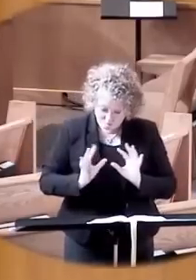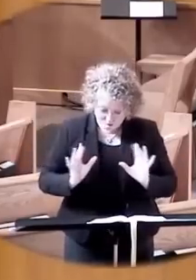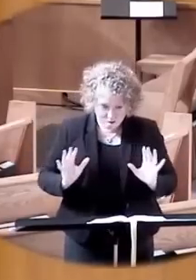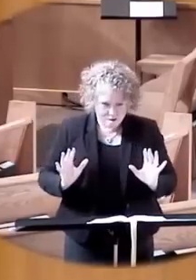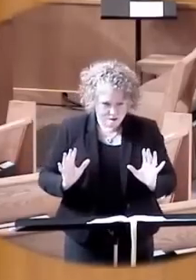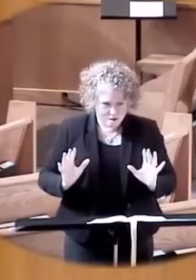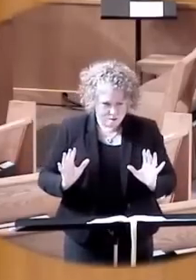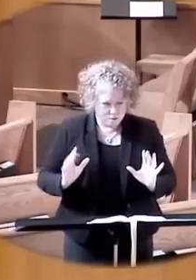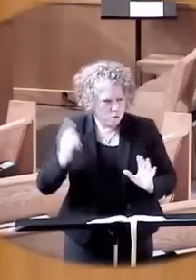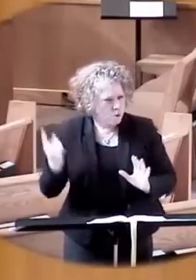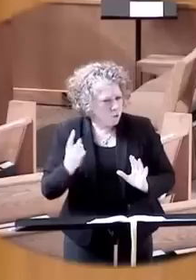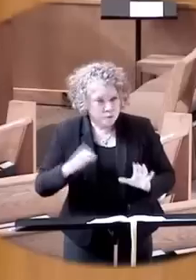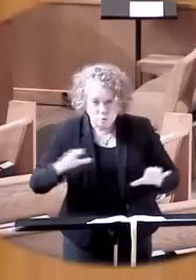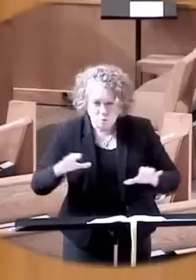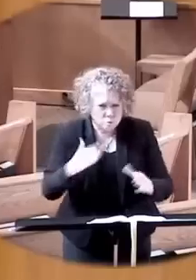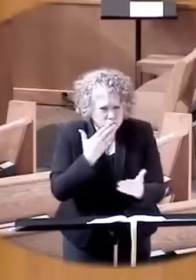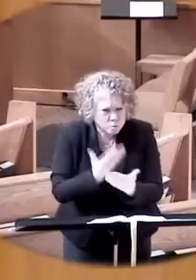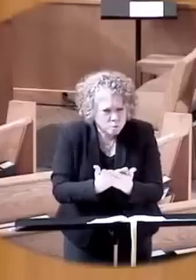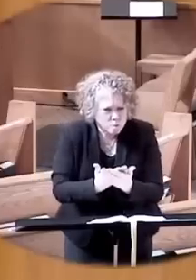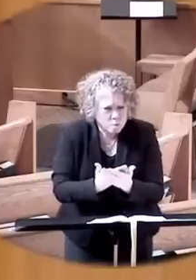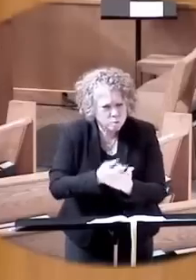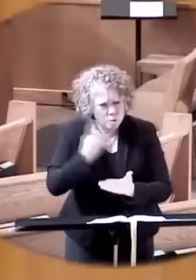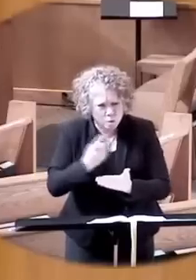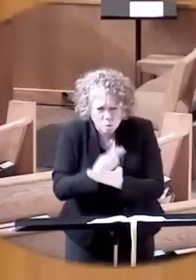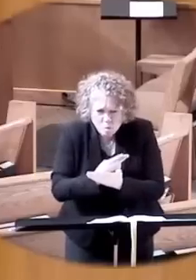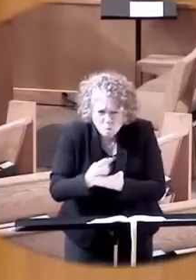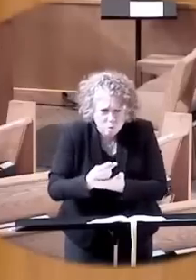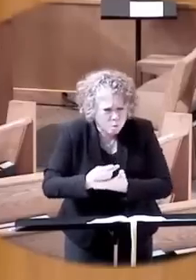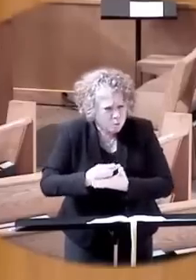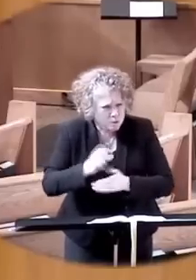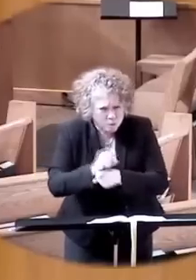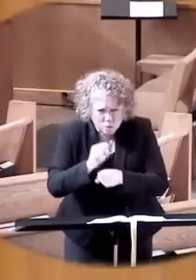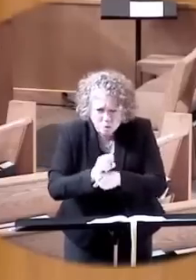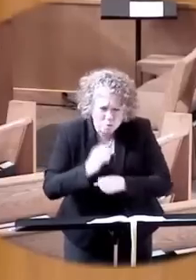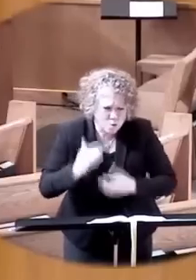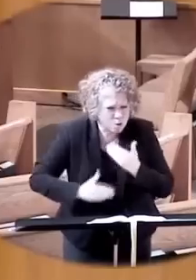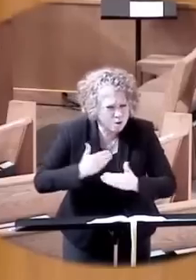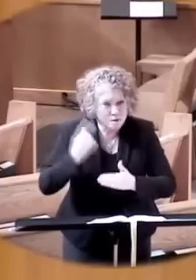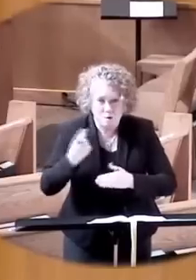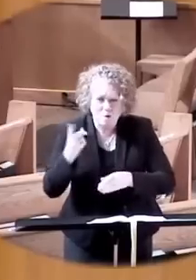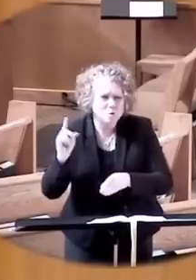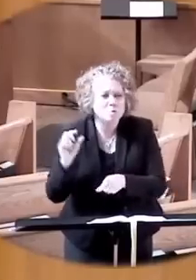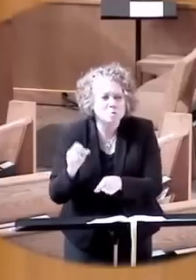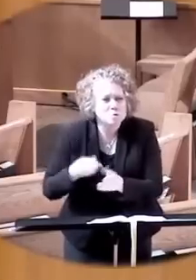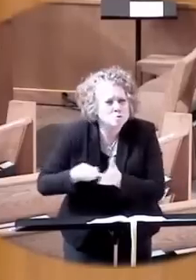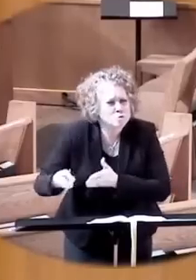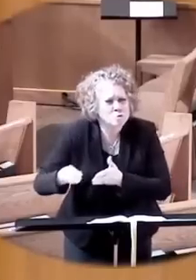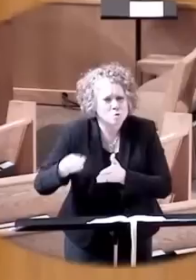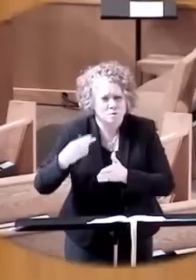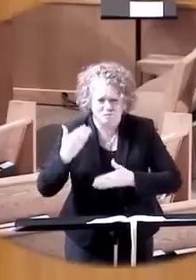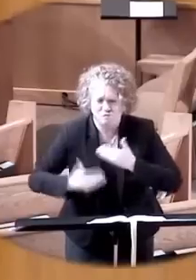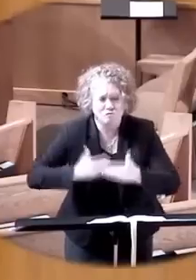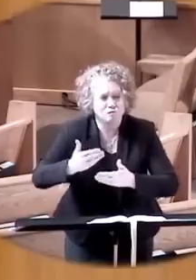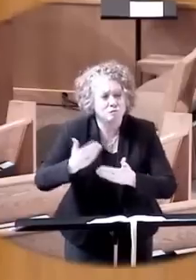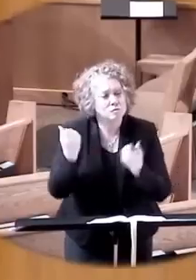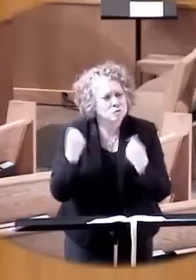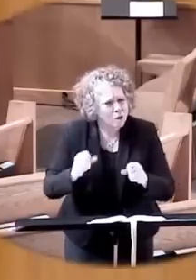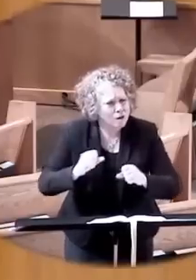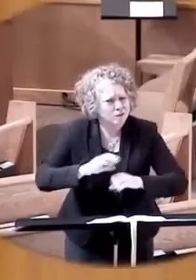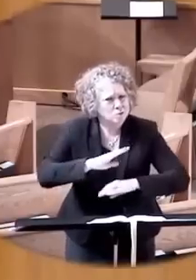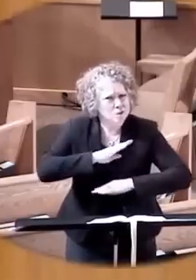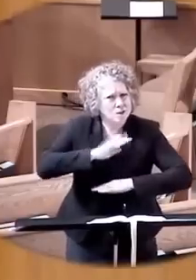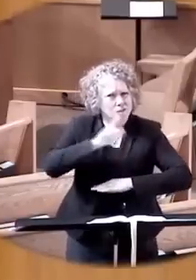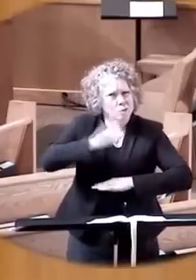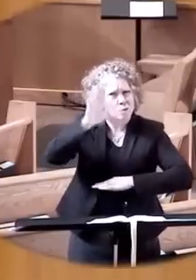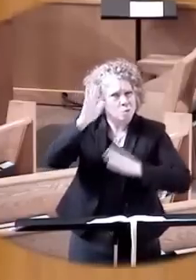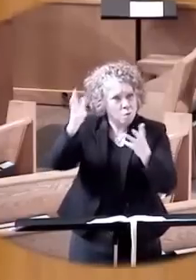and righteousness and truth. Try to learn what is pleasing to the Lord. Take